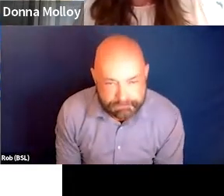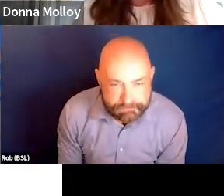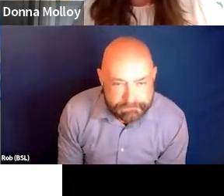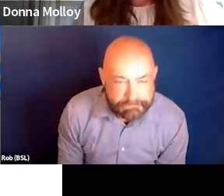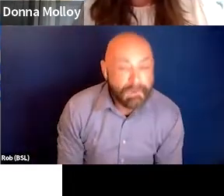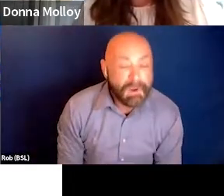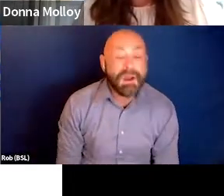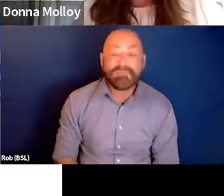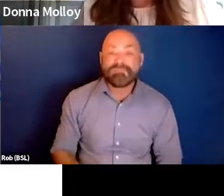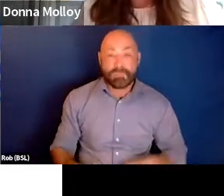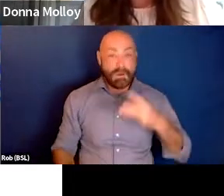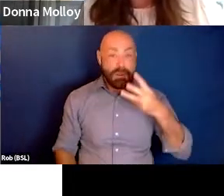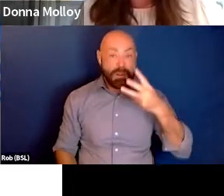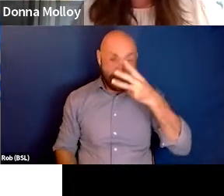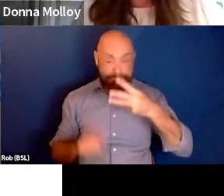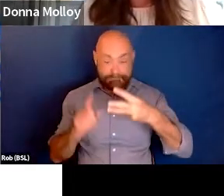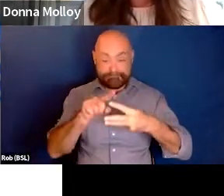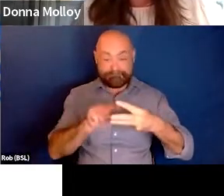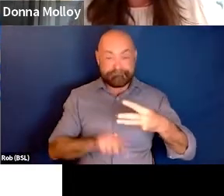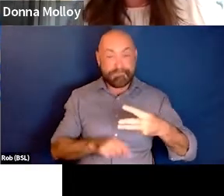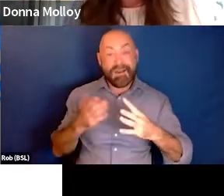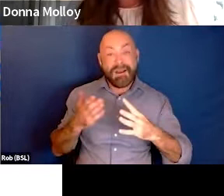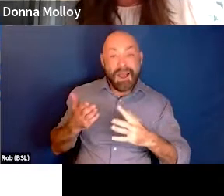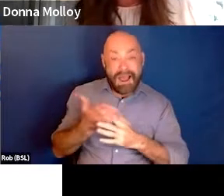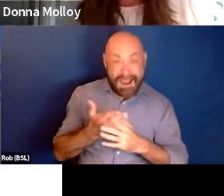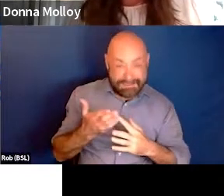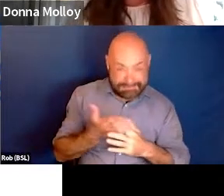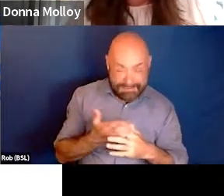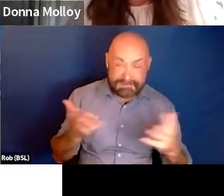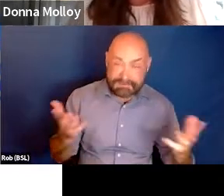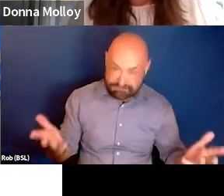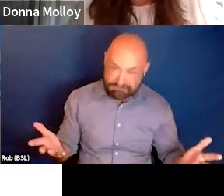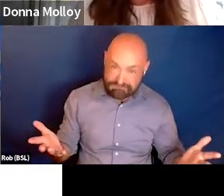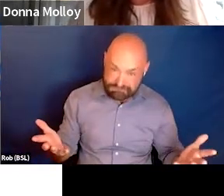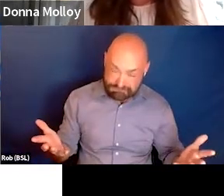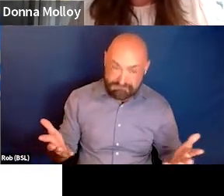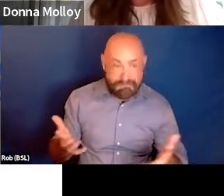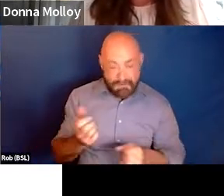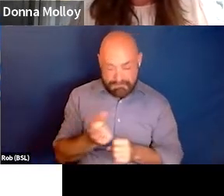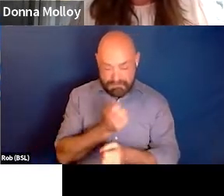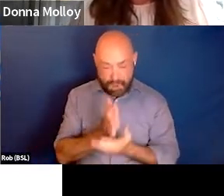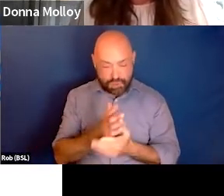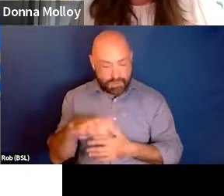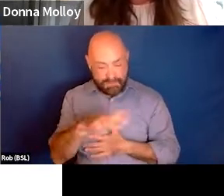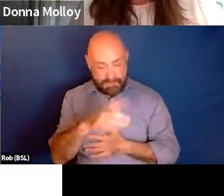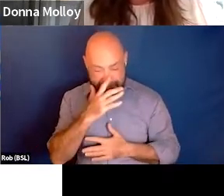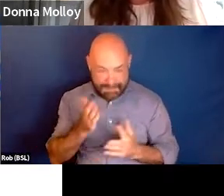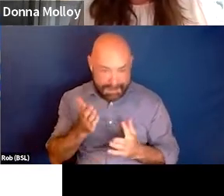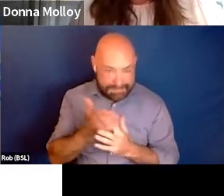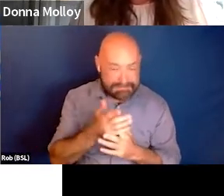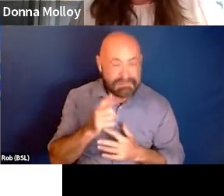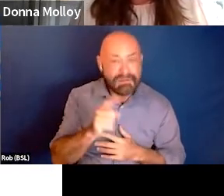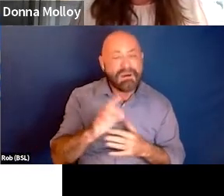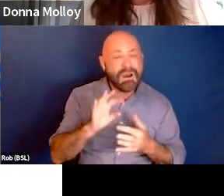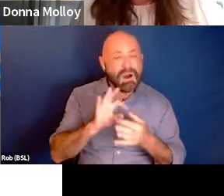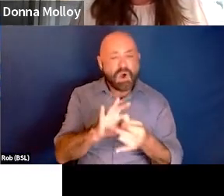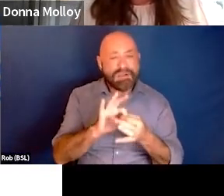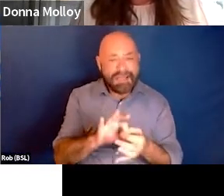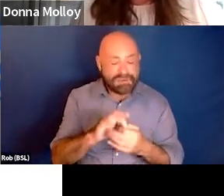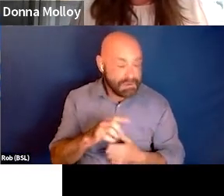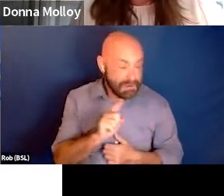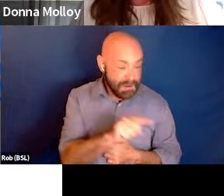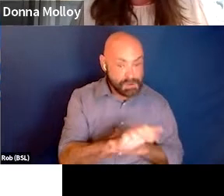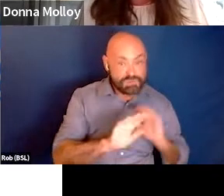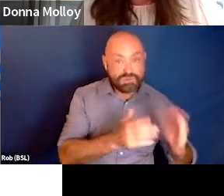access, of providing clear and simple ways for families to access help and support, connection, bringing together different